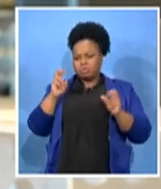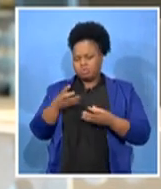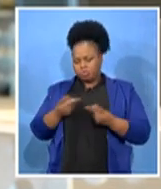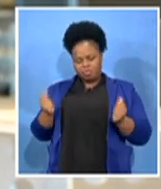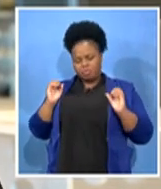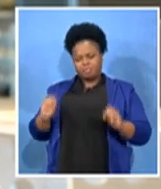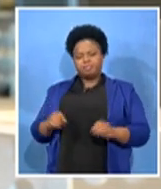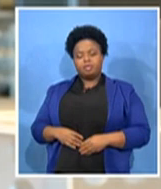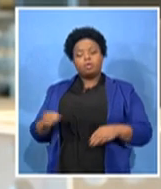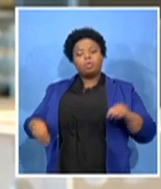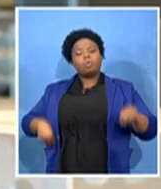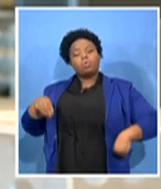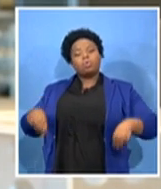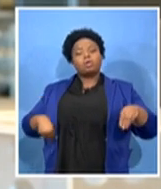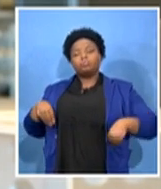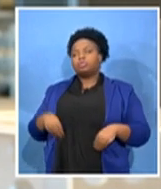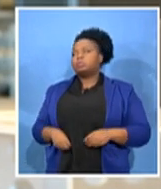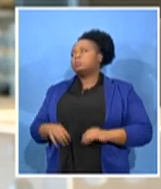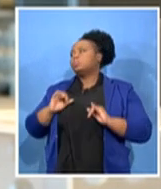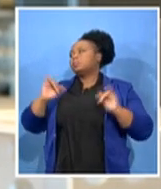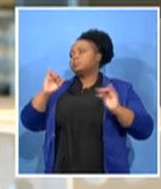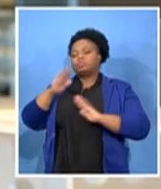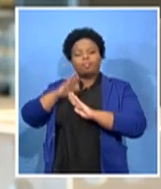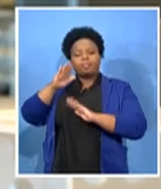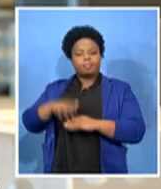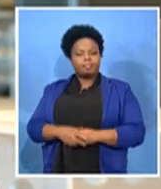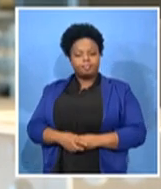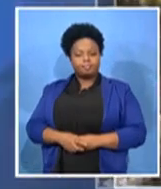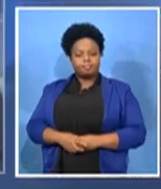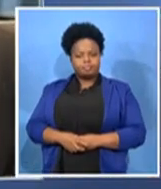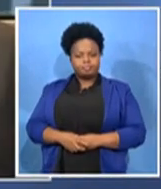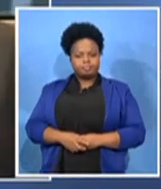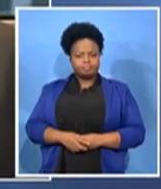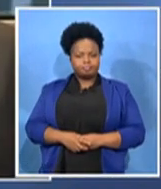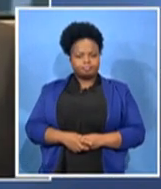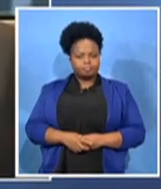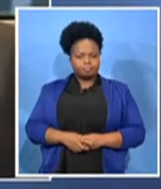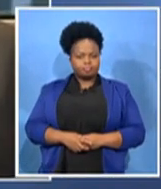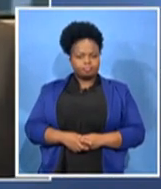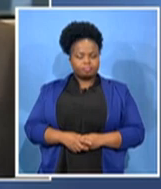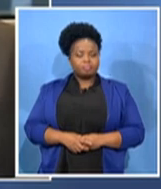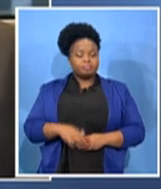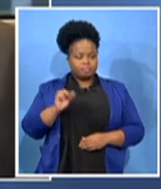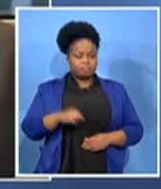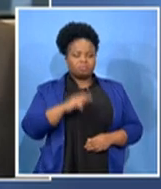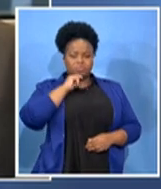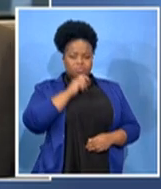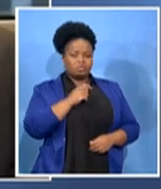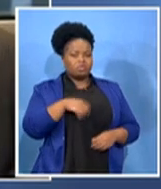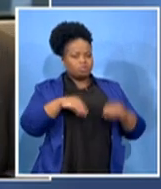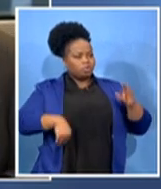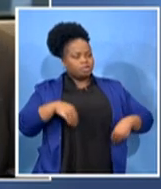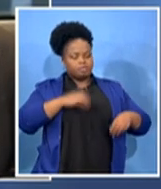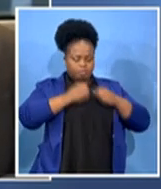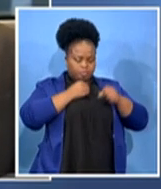cake. Yeah, and speaking about that issue of corruption, year in, year out, if you look at the ANC January 8 statements, you would find that